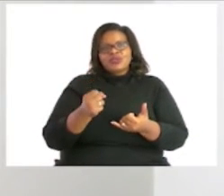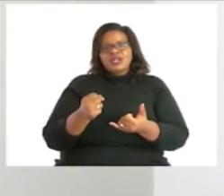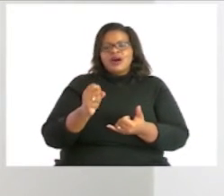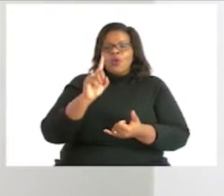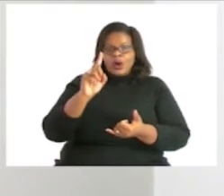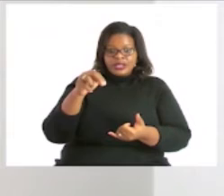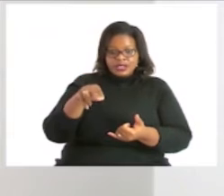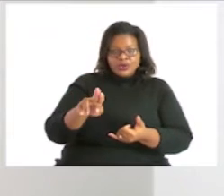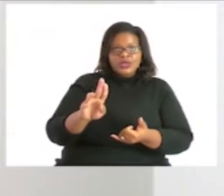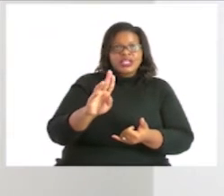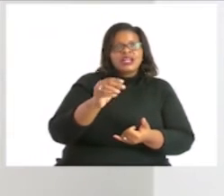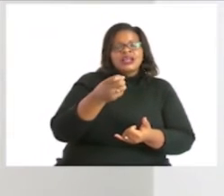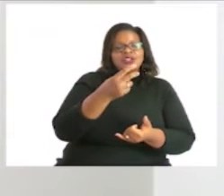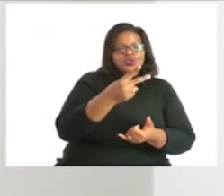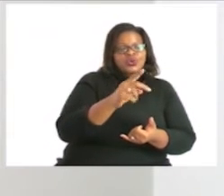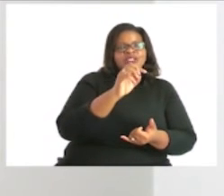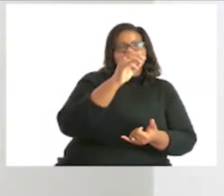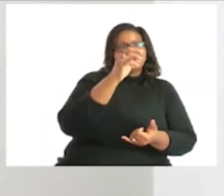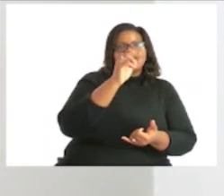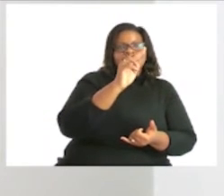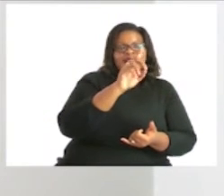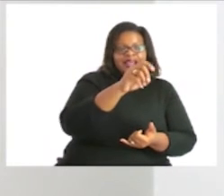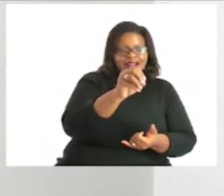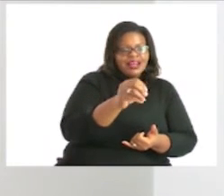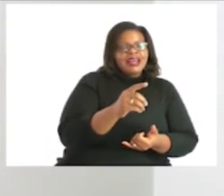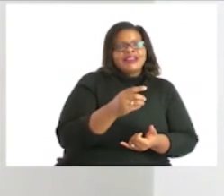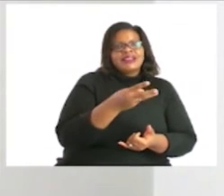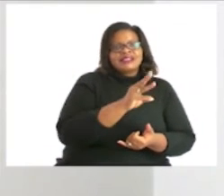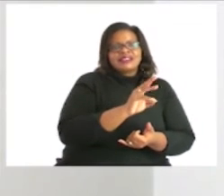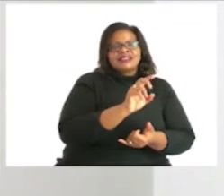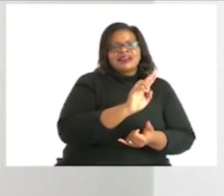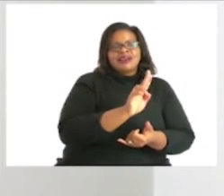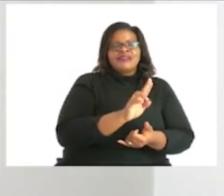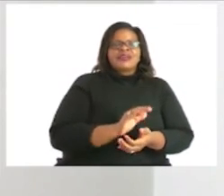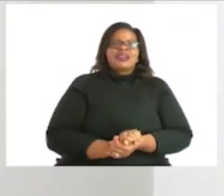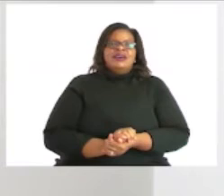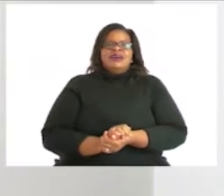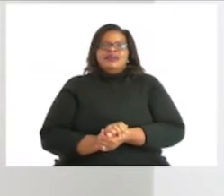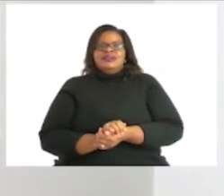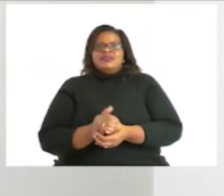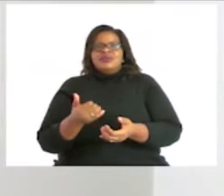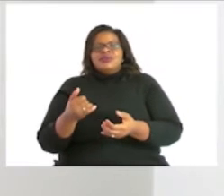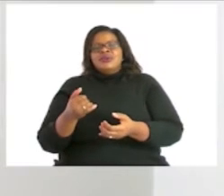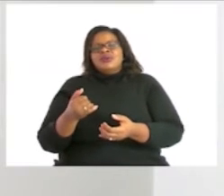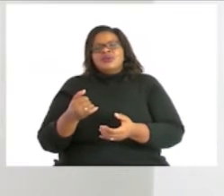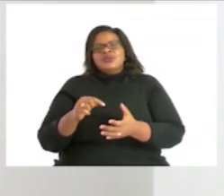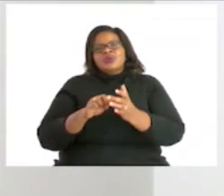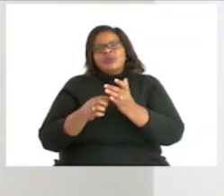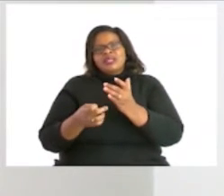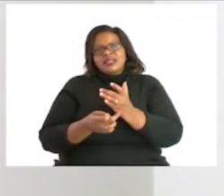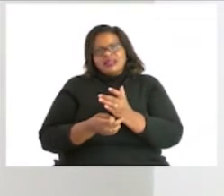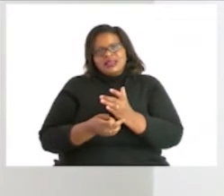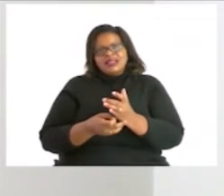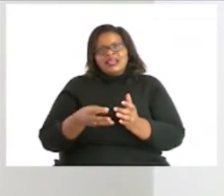is a 10, and the 6 is a 100. And according to the place value, that 6 value is